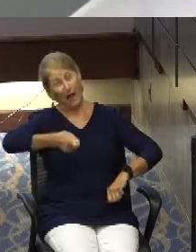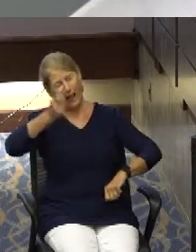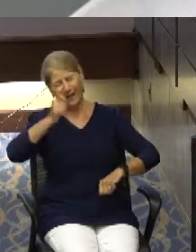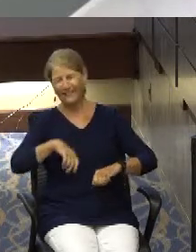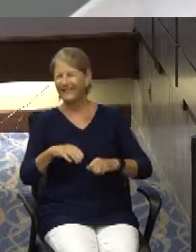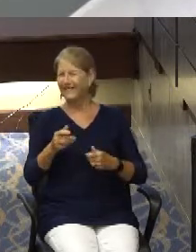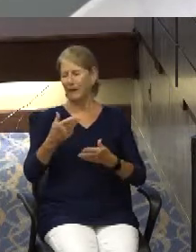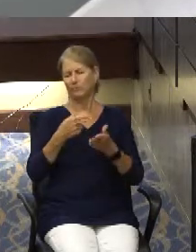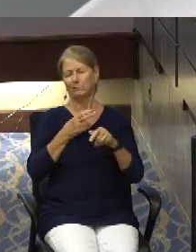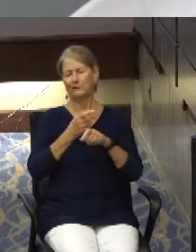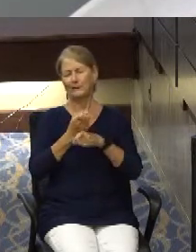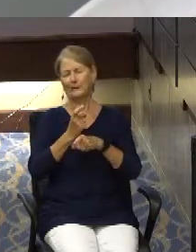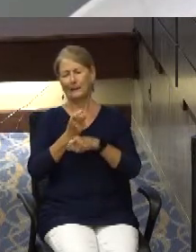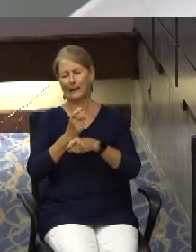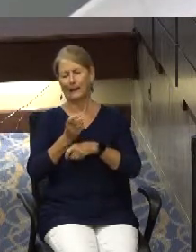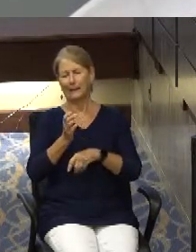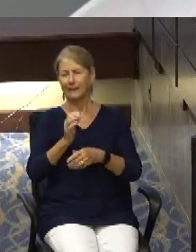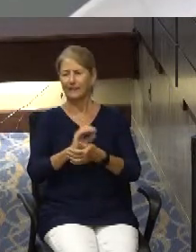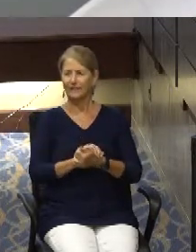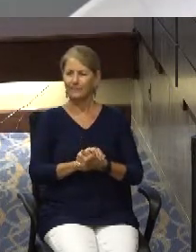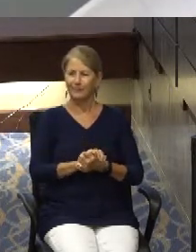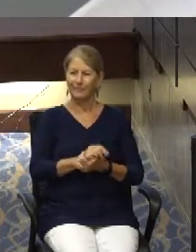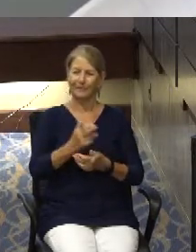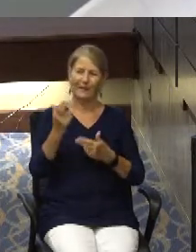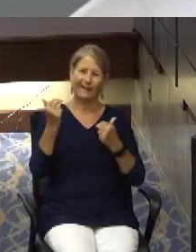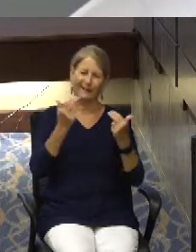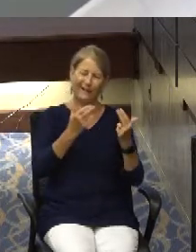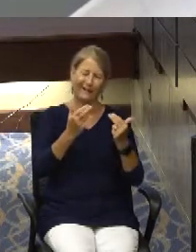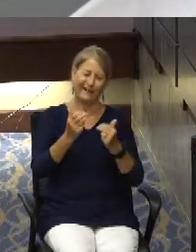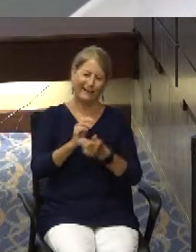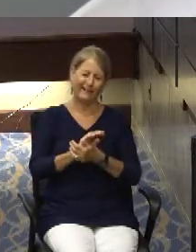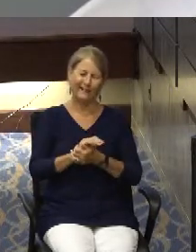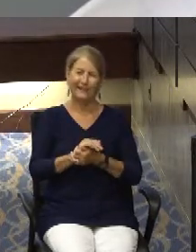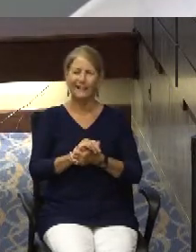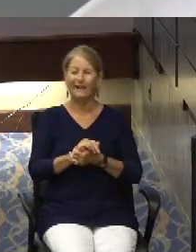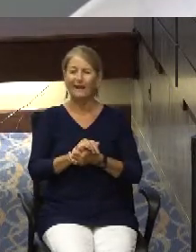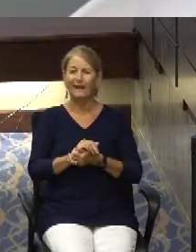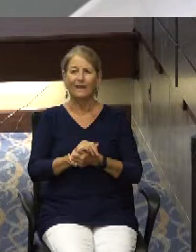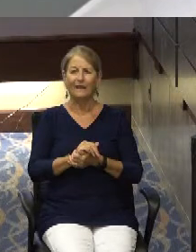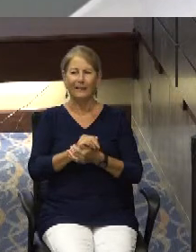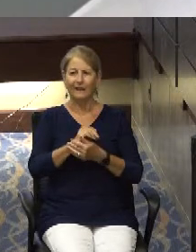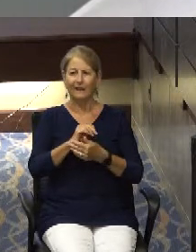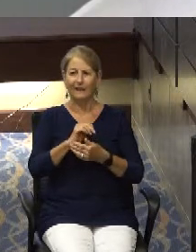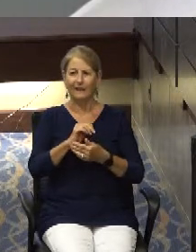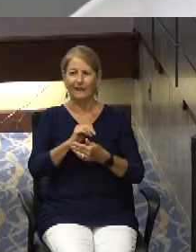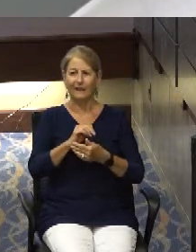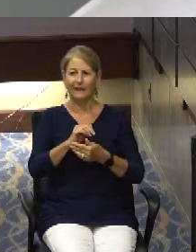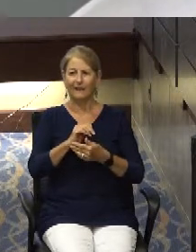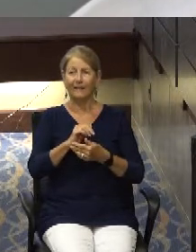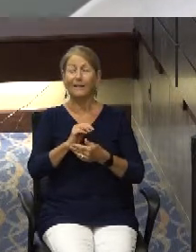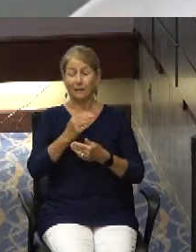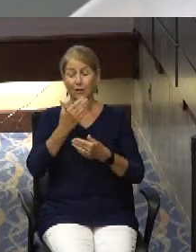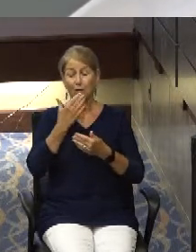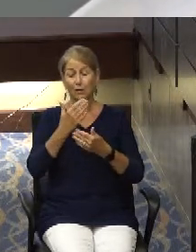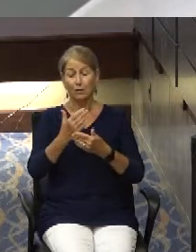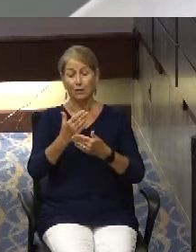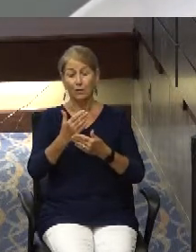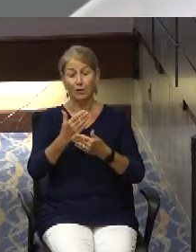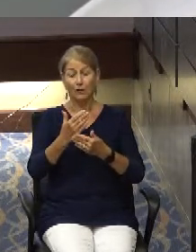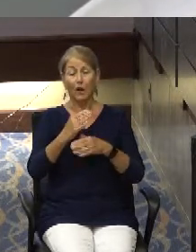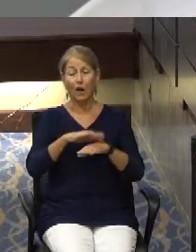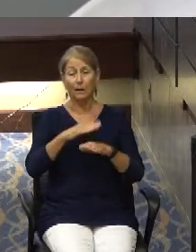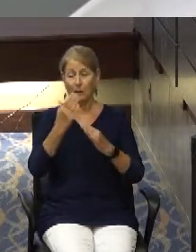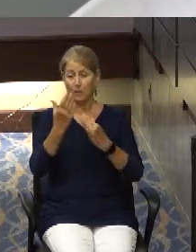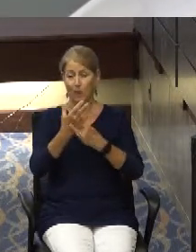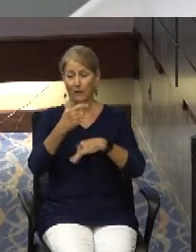I'm kidding. I digress. No, I think that it would be good so that when we're on break, y'all could touch and feel them and get a sense of I'll